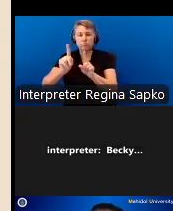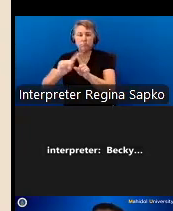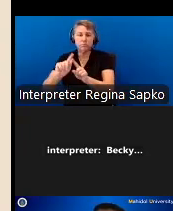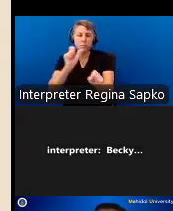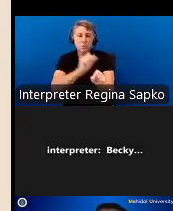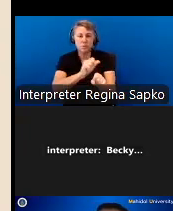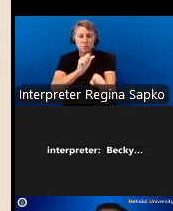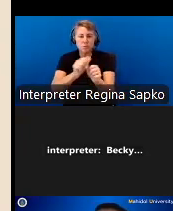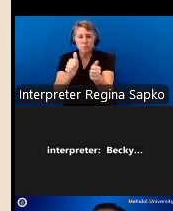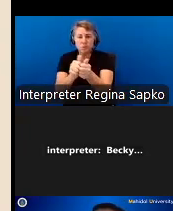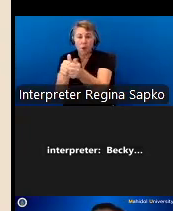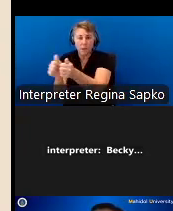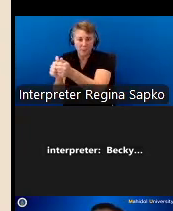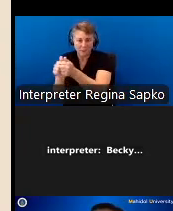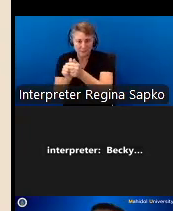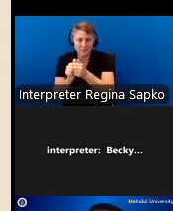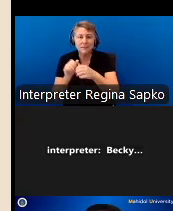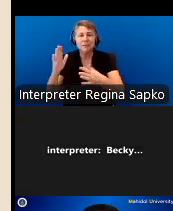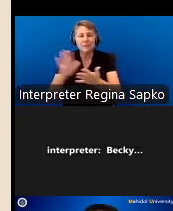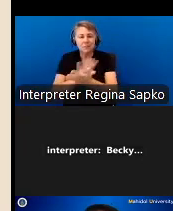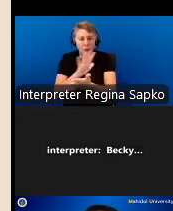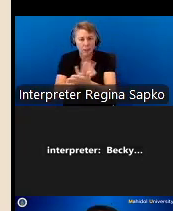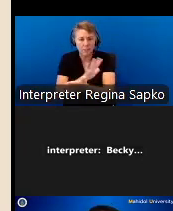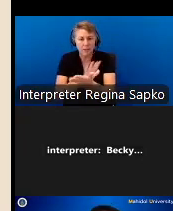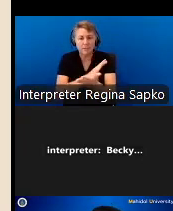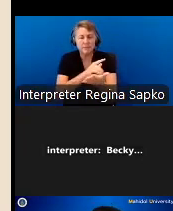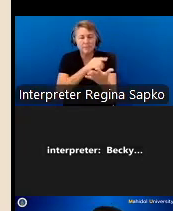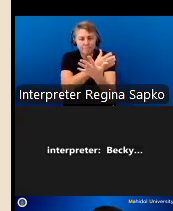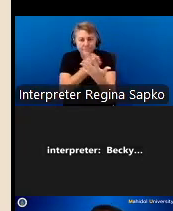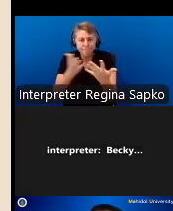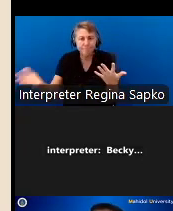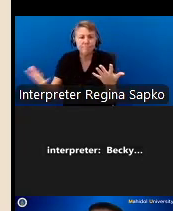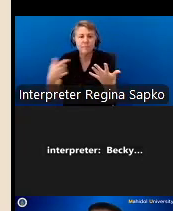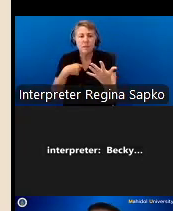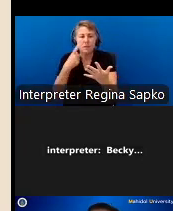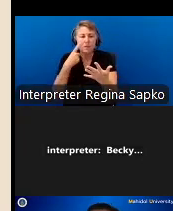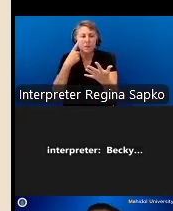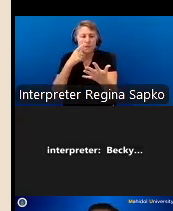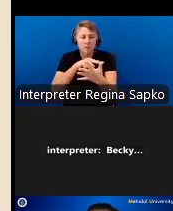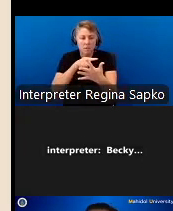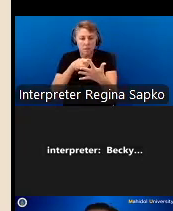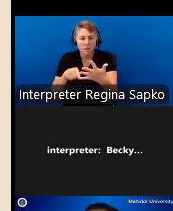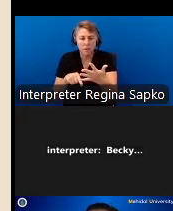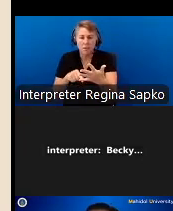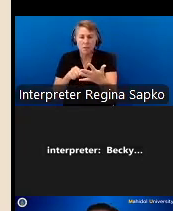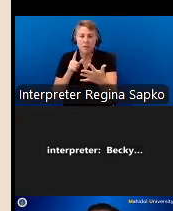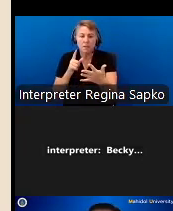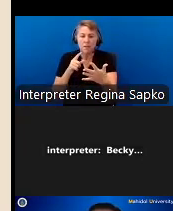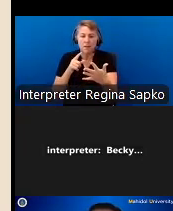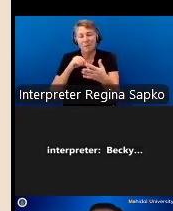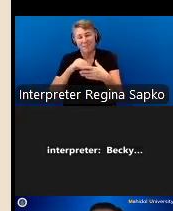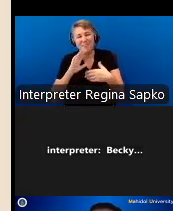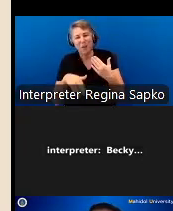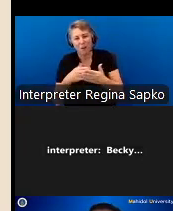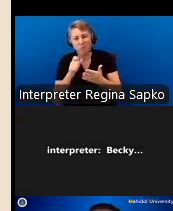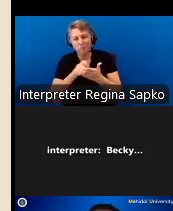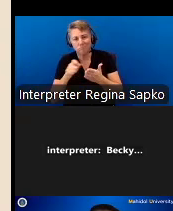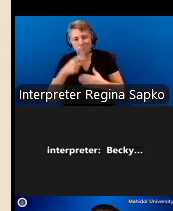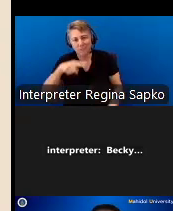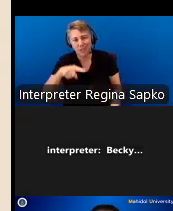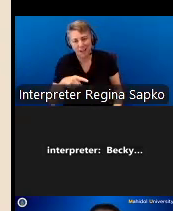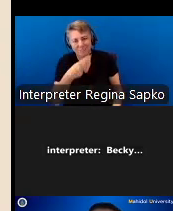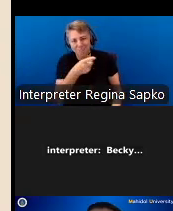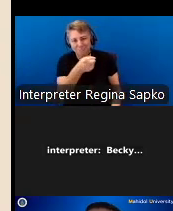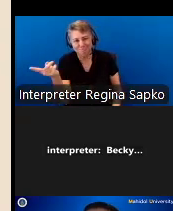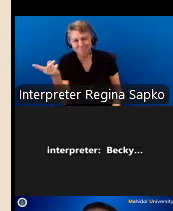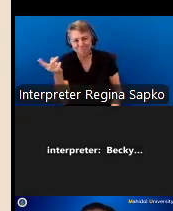major document is publication, but its majority is in Thai. You may not access this,